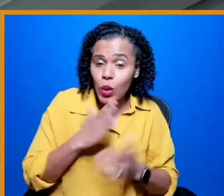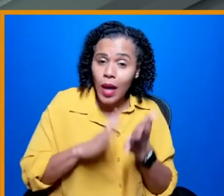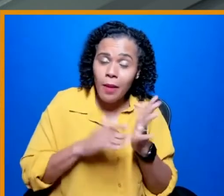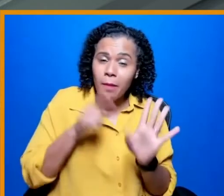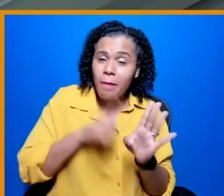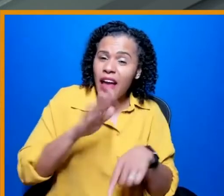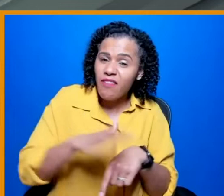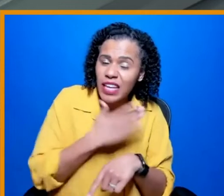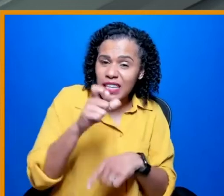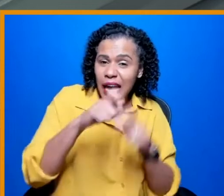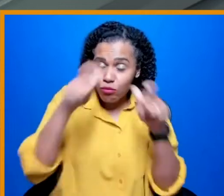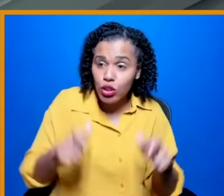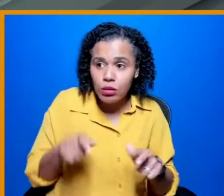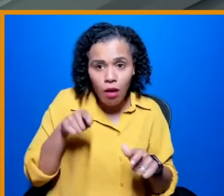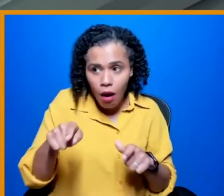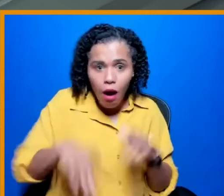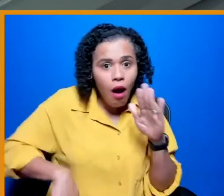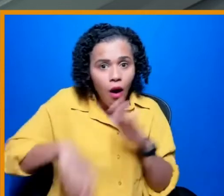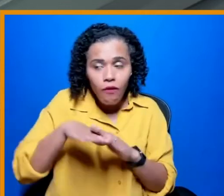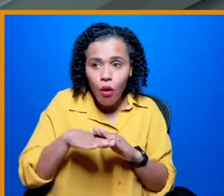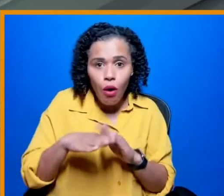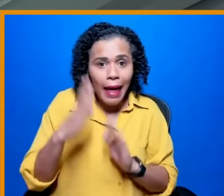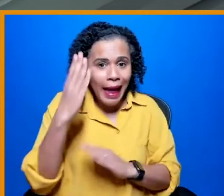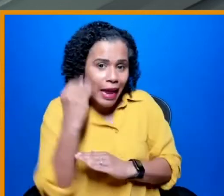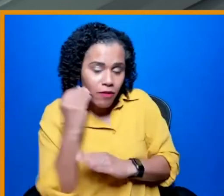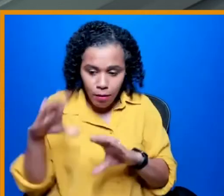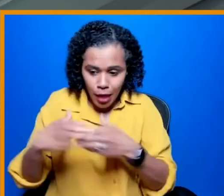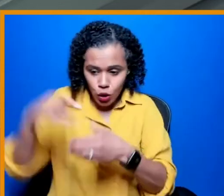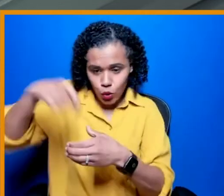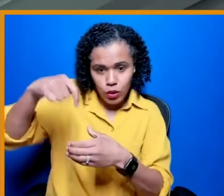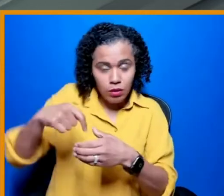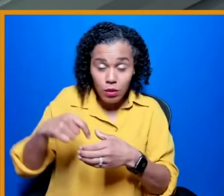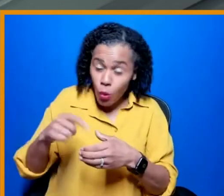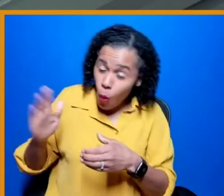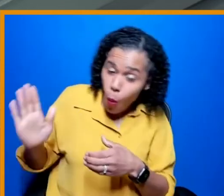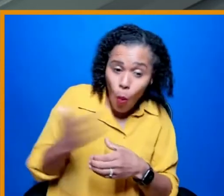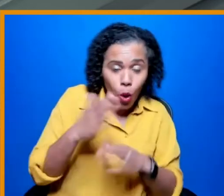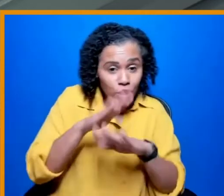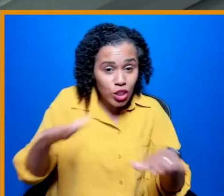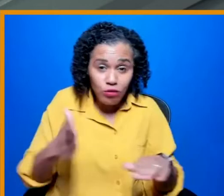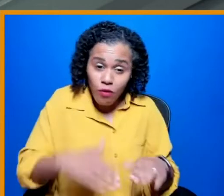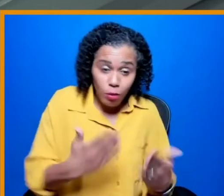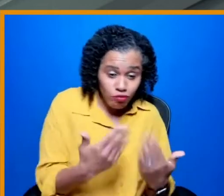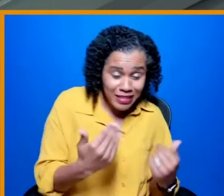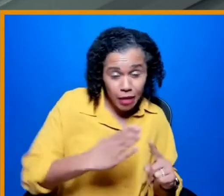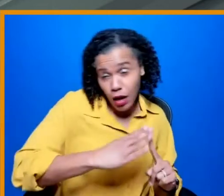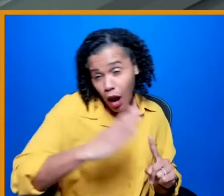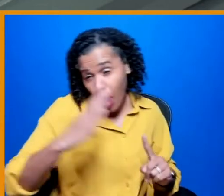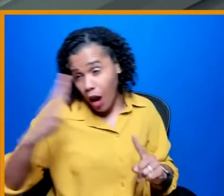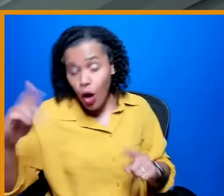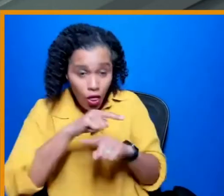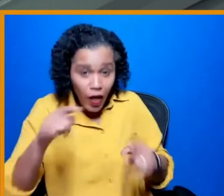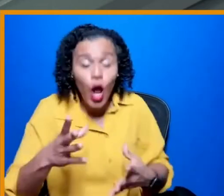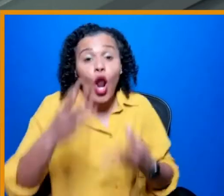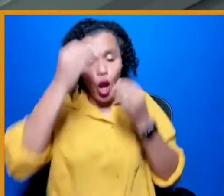impaired unit. Every pupil from reception up learned basic signs and also the signs to every song sung